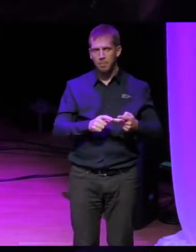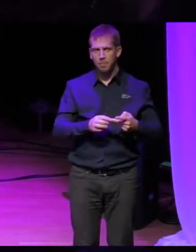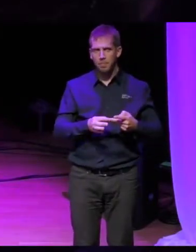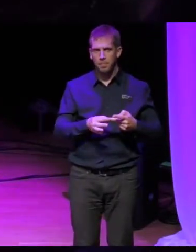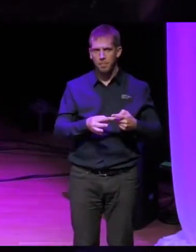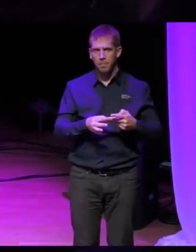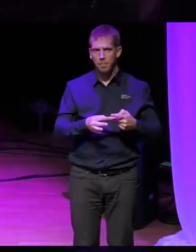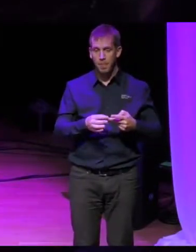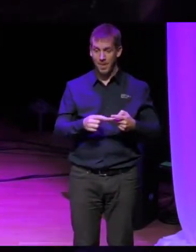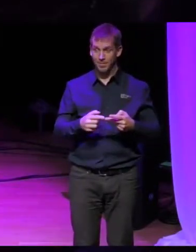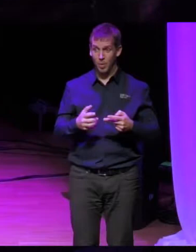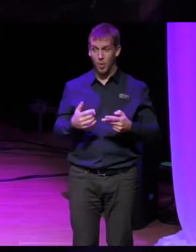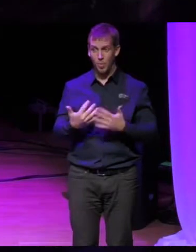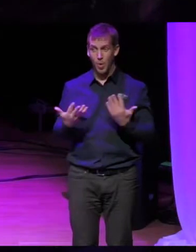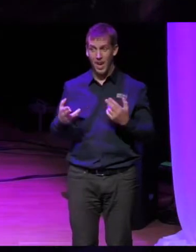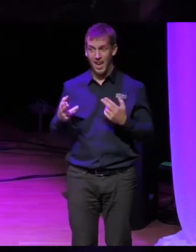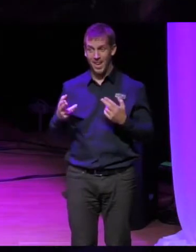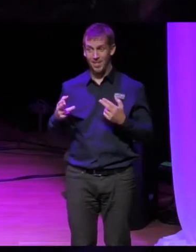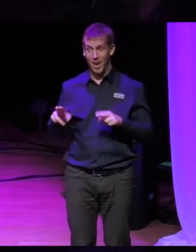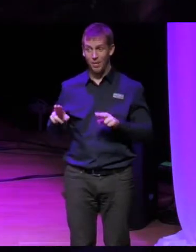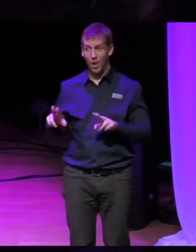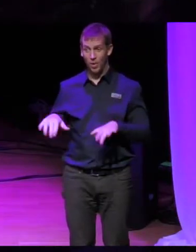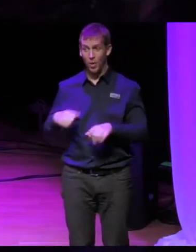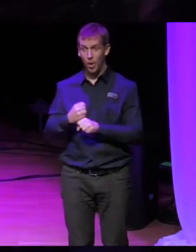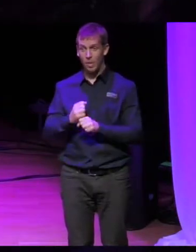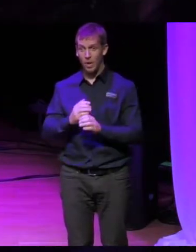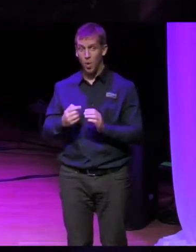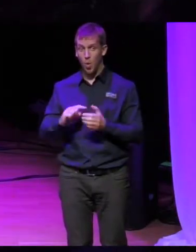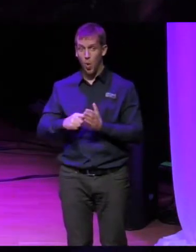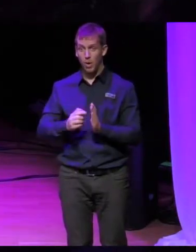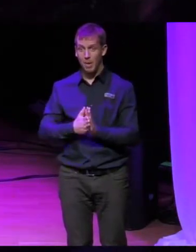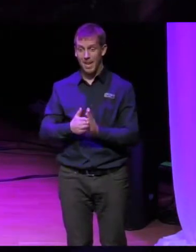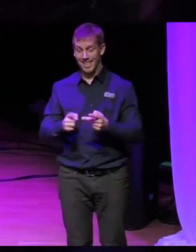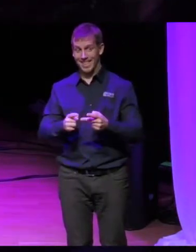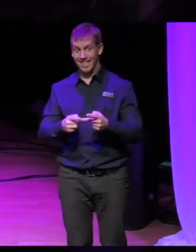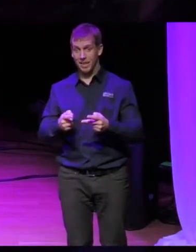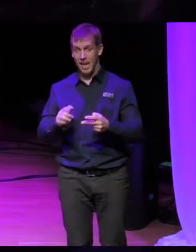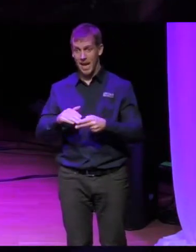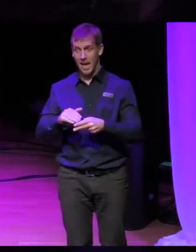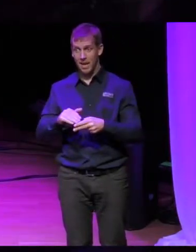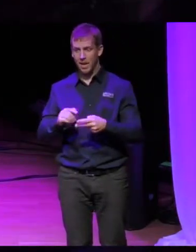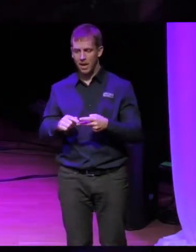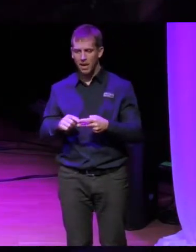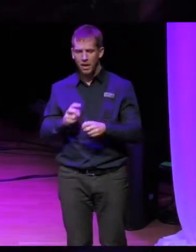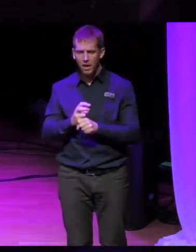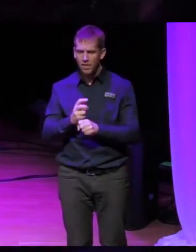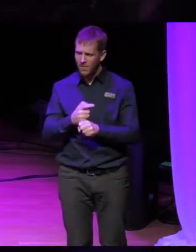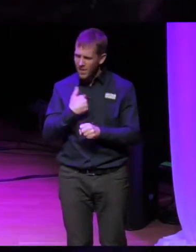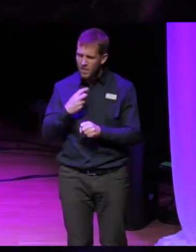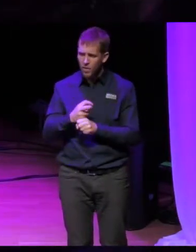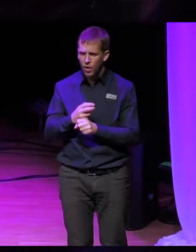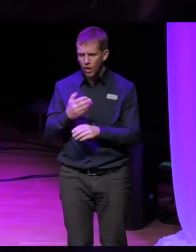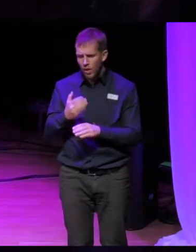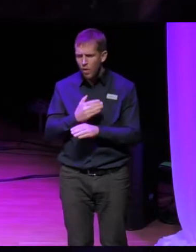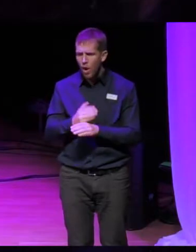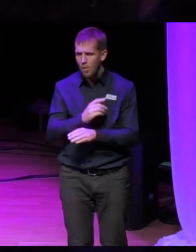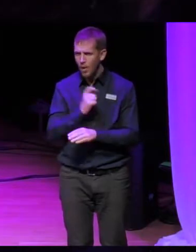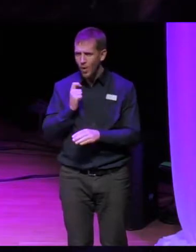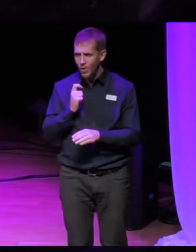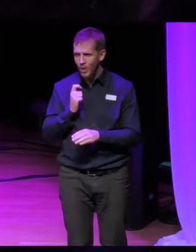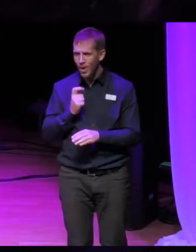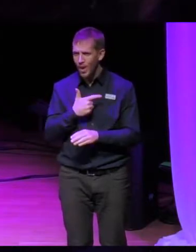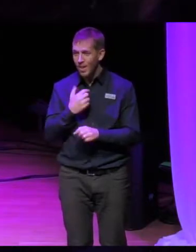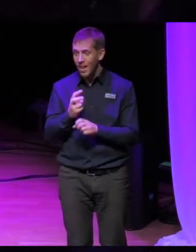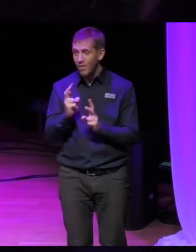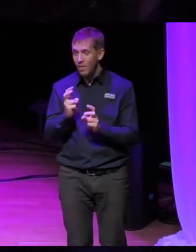the lawyers very busy all year, and sort of trying to prepare as much as we can in anticipation of policies